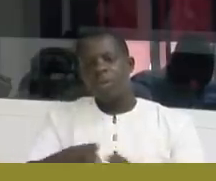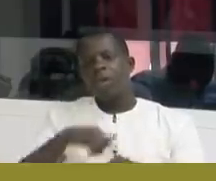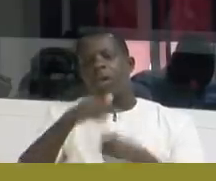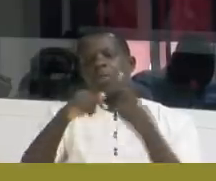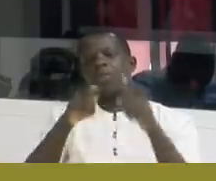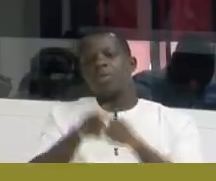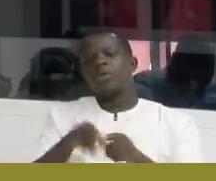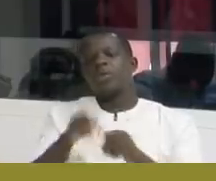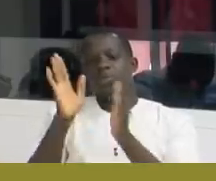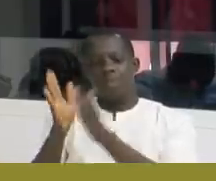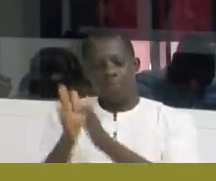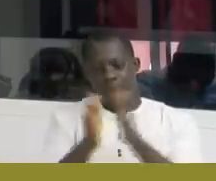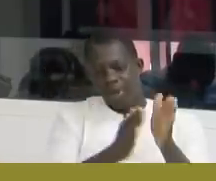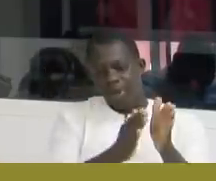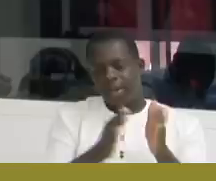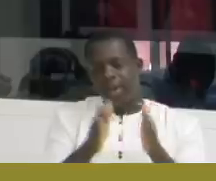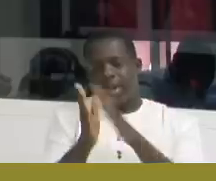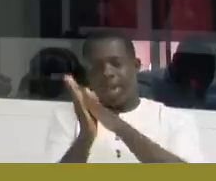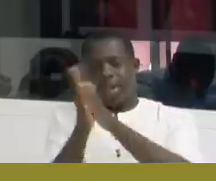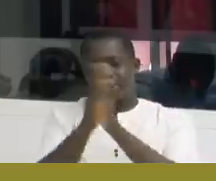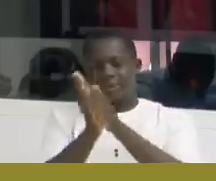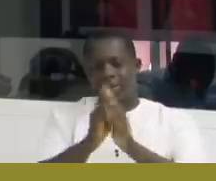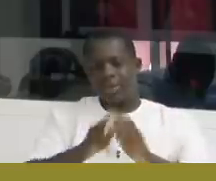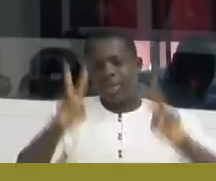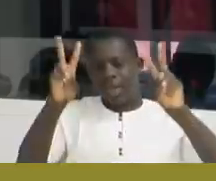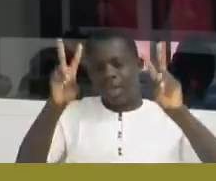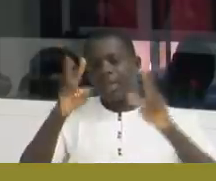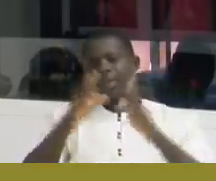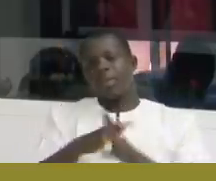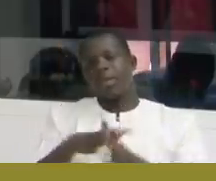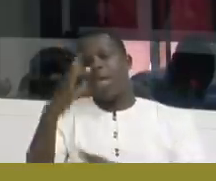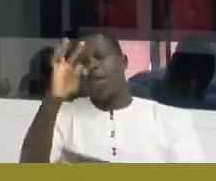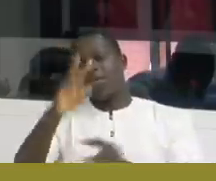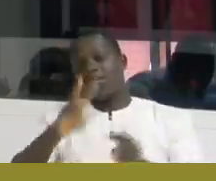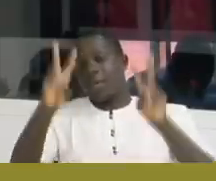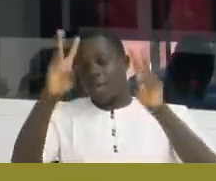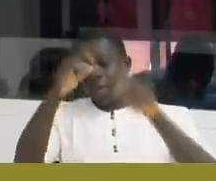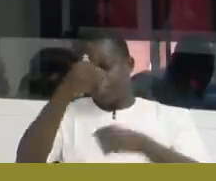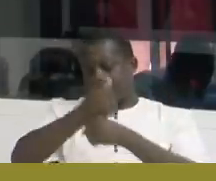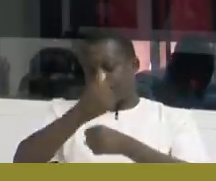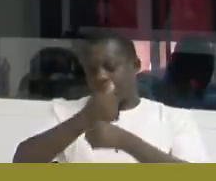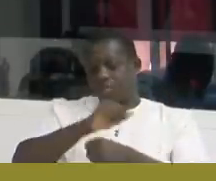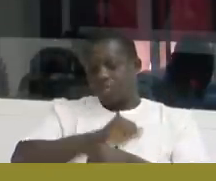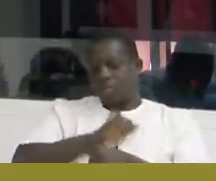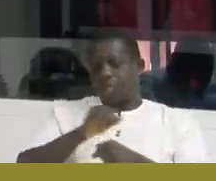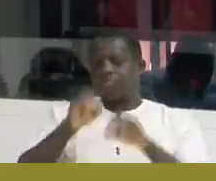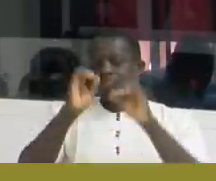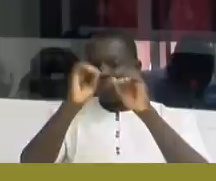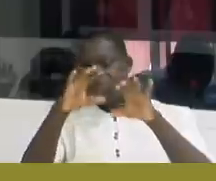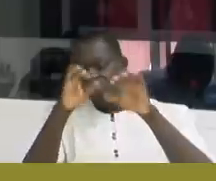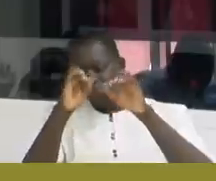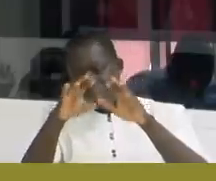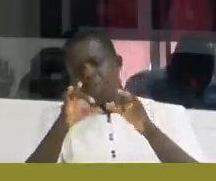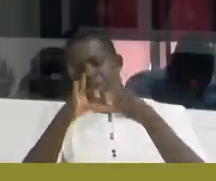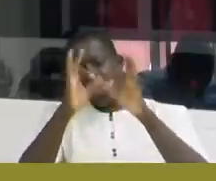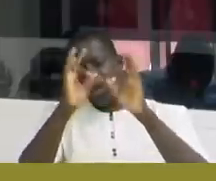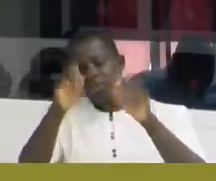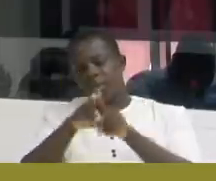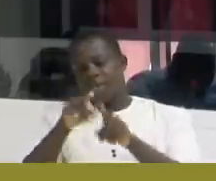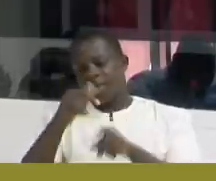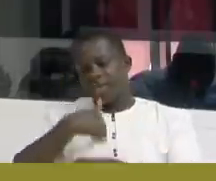About the alleged plot against Jammeh? Yes. Well, as long as Jammeh was feeding me, I felt that perhaps he was